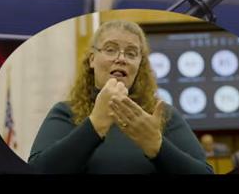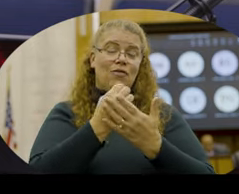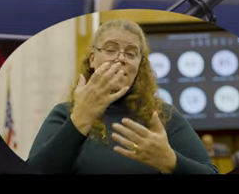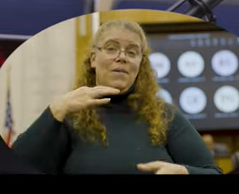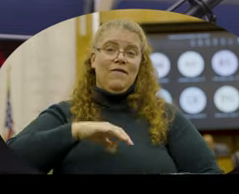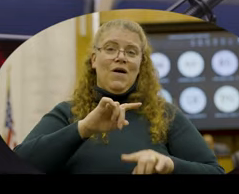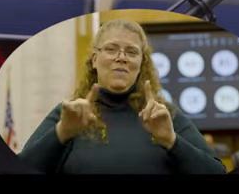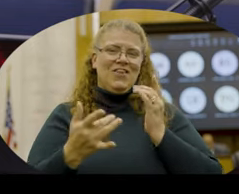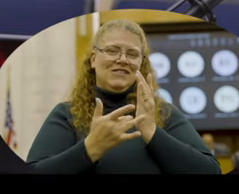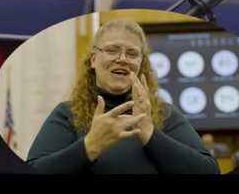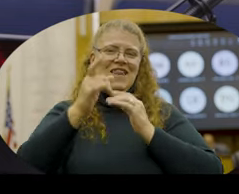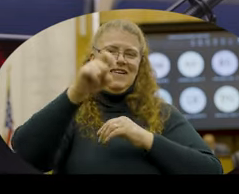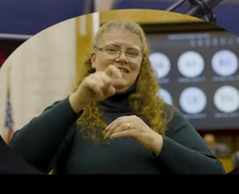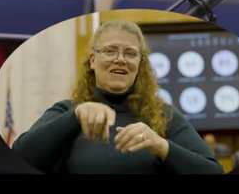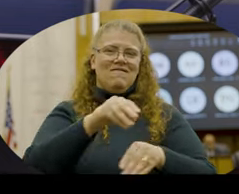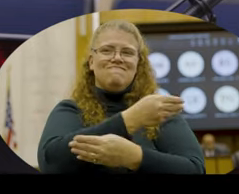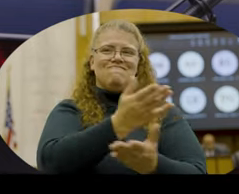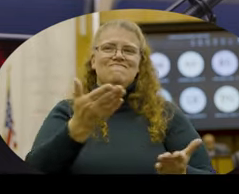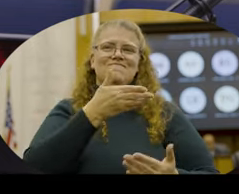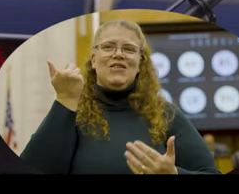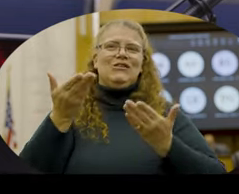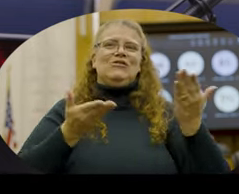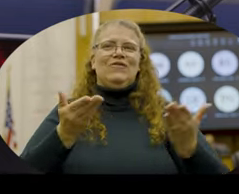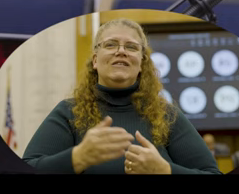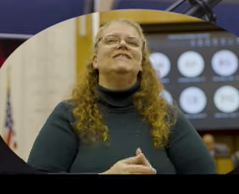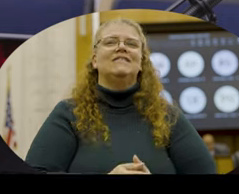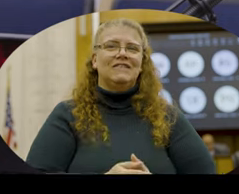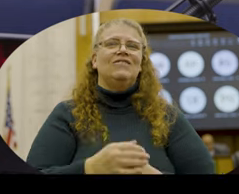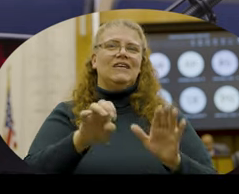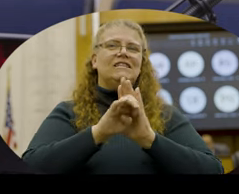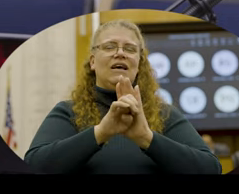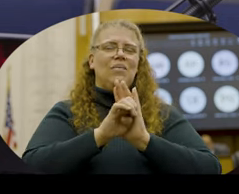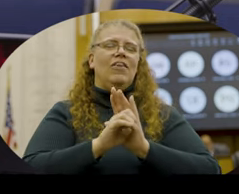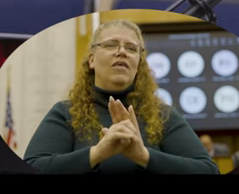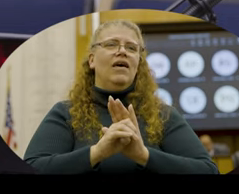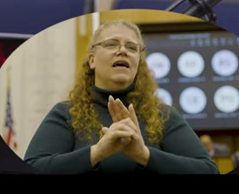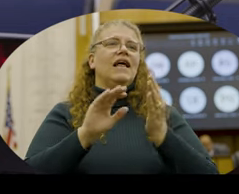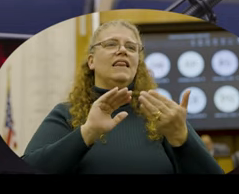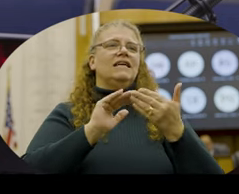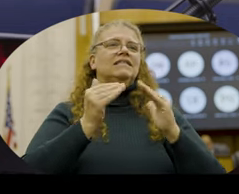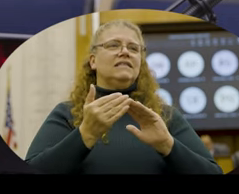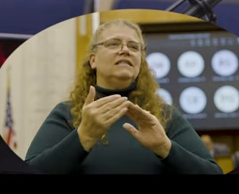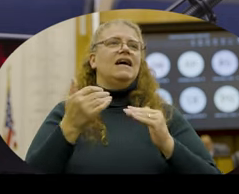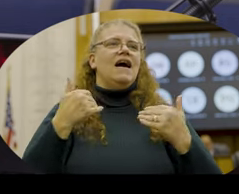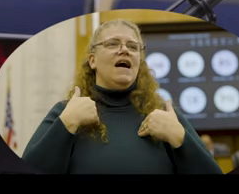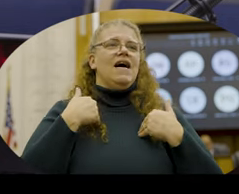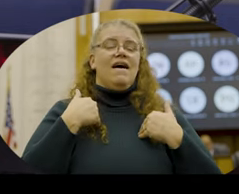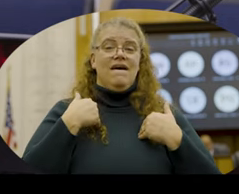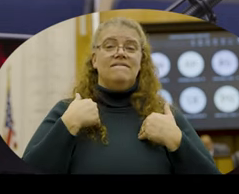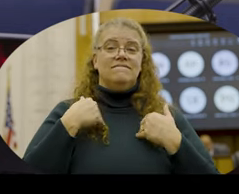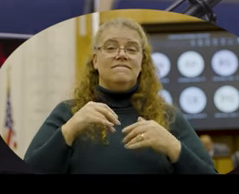employees would not be a one-off, that we were committed to staying competitive and keeping pace with the first responder